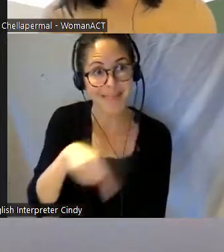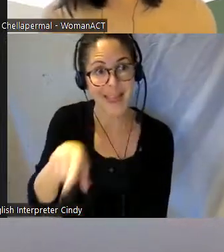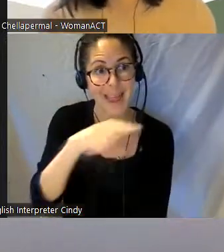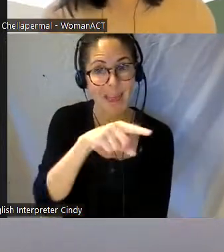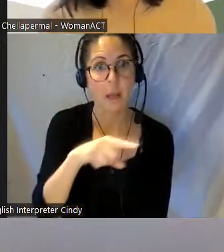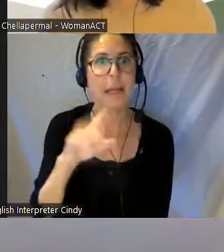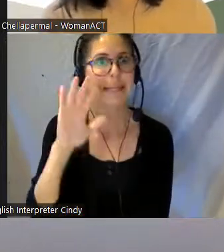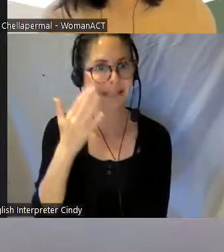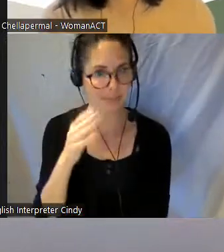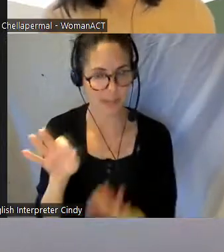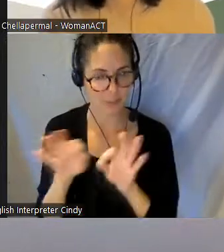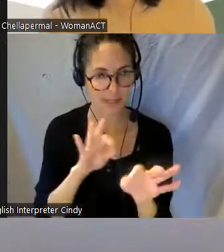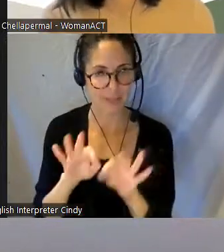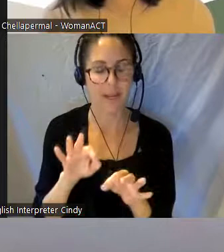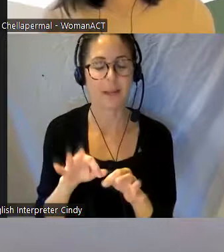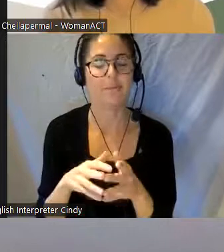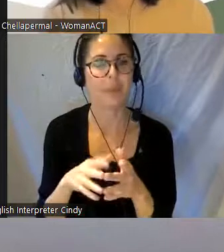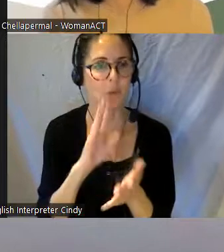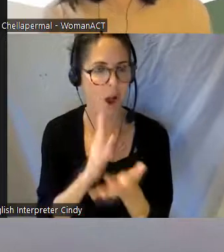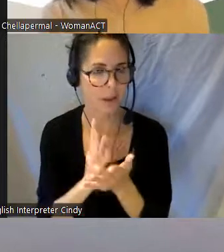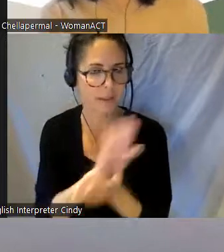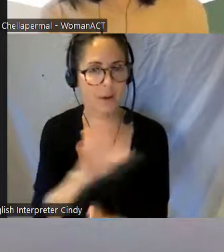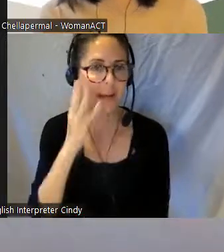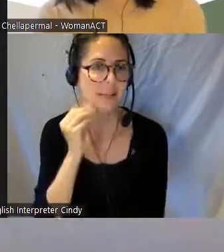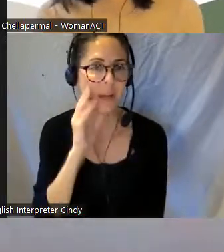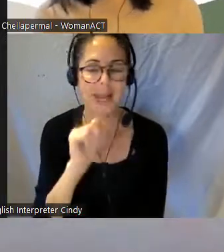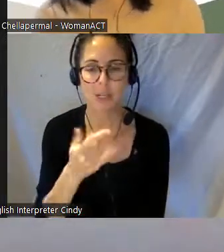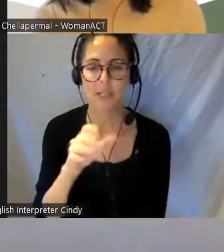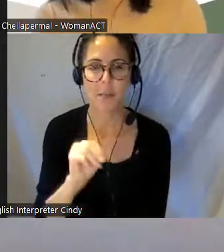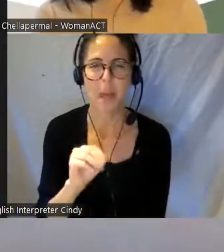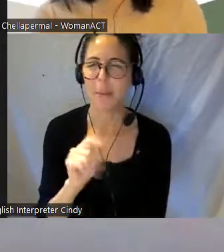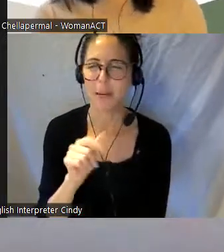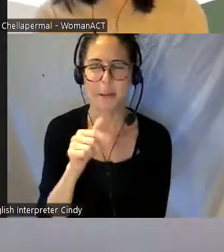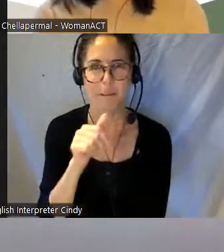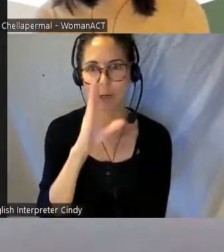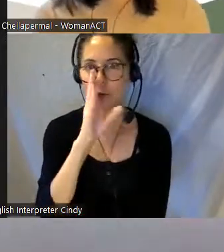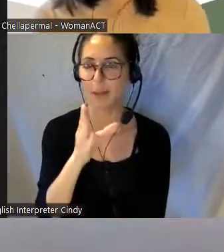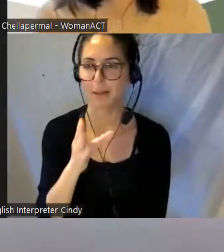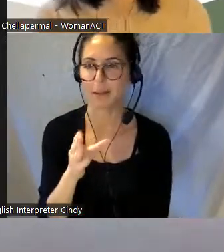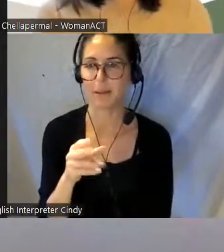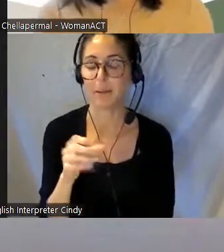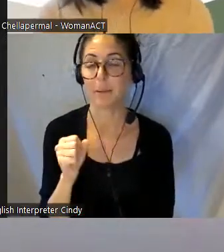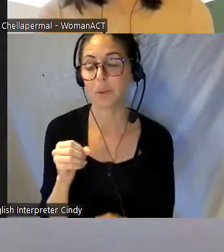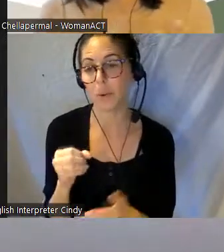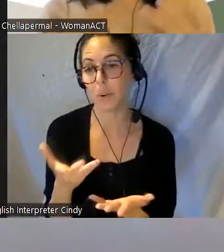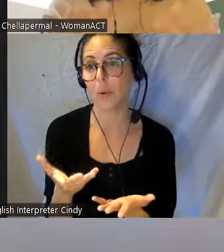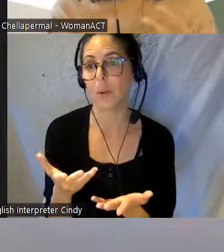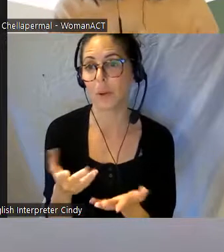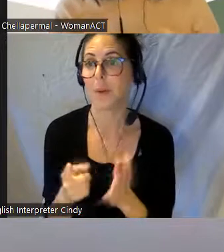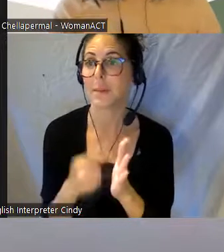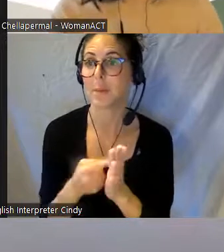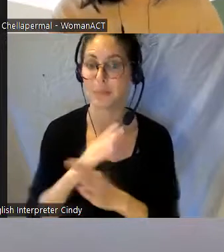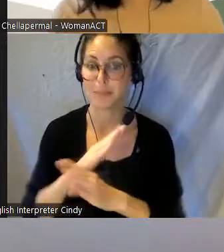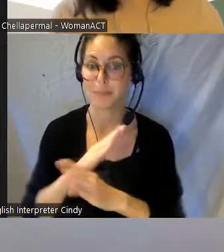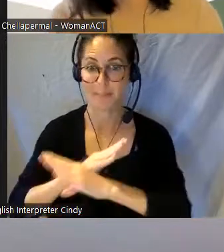about ageism at some point, but not very directly like this. So some of the barriers